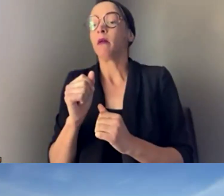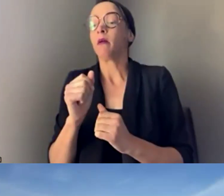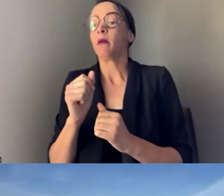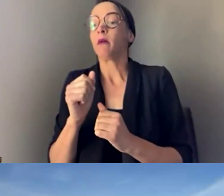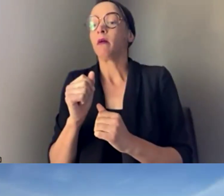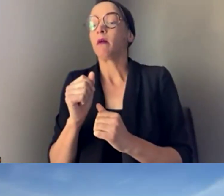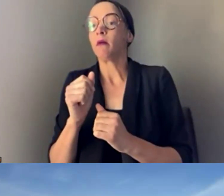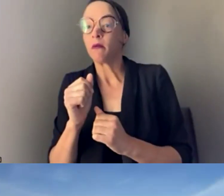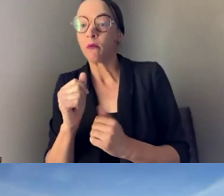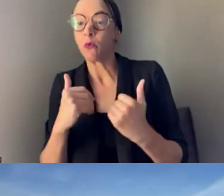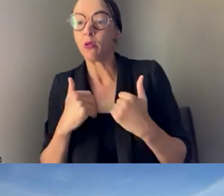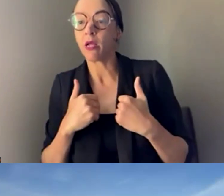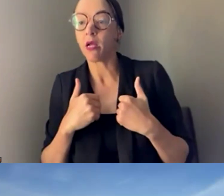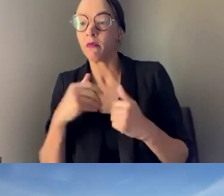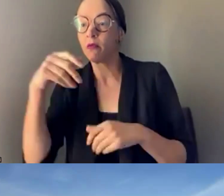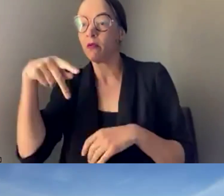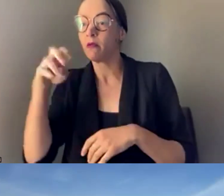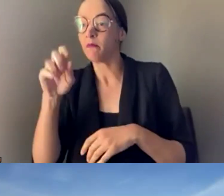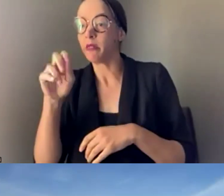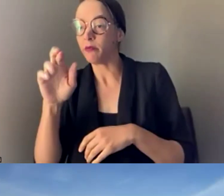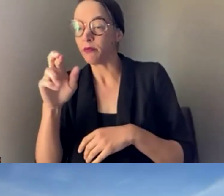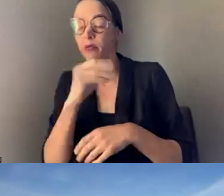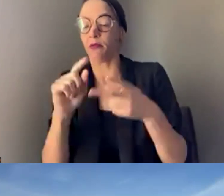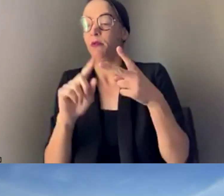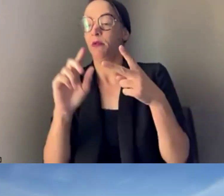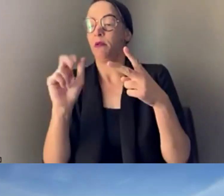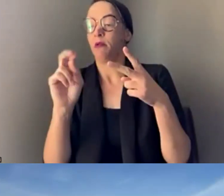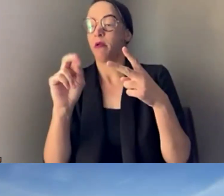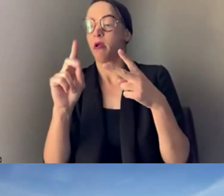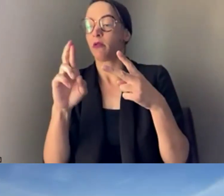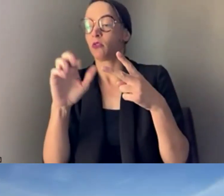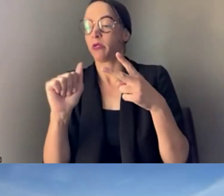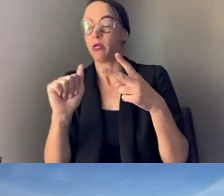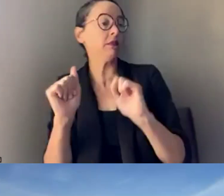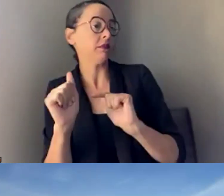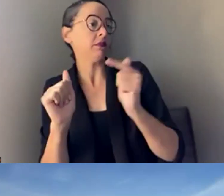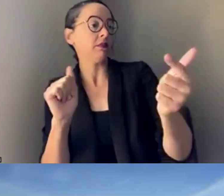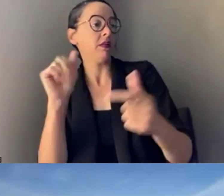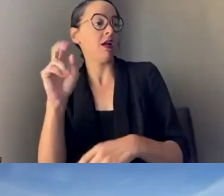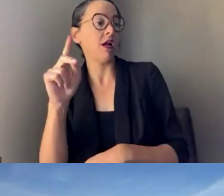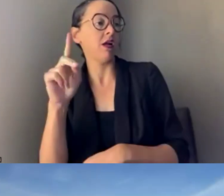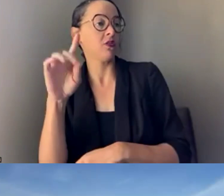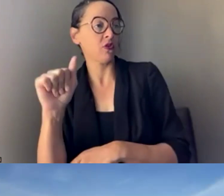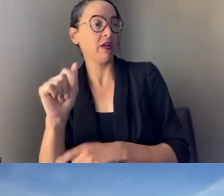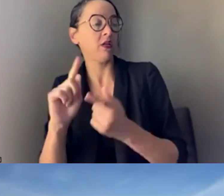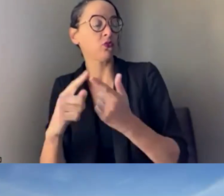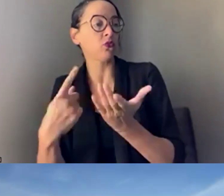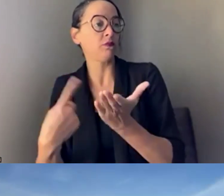go back over to our Home and Community-Based Services Subcommittee. So, Andrea. Great, thank you. Just